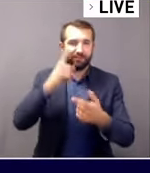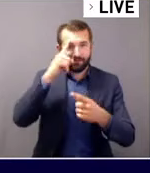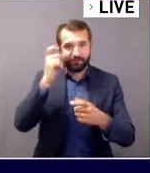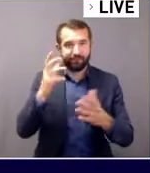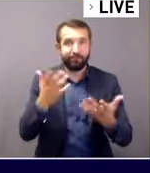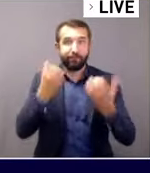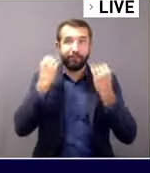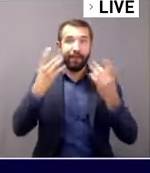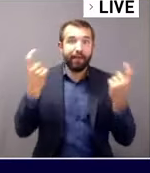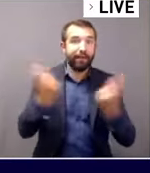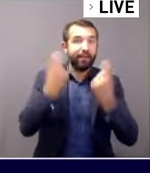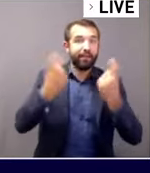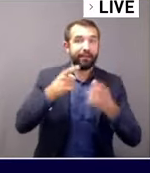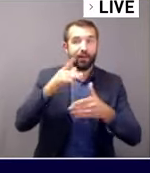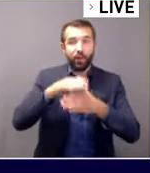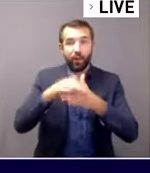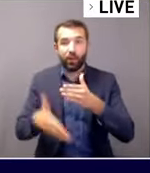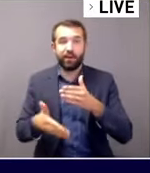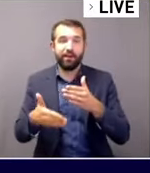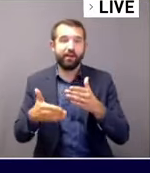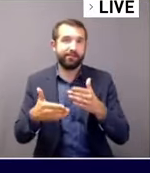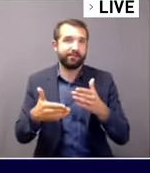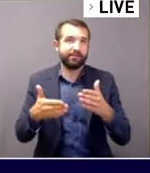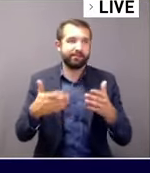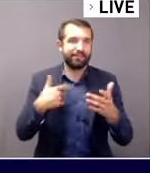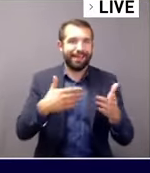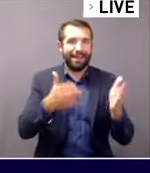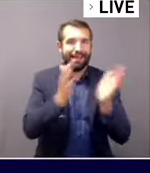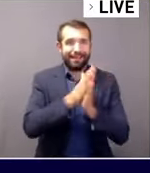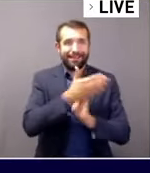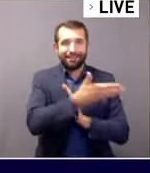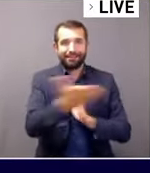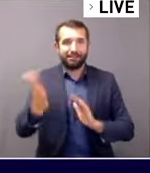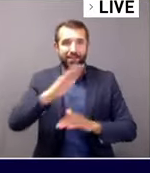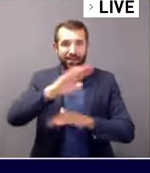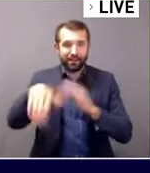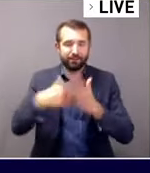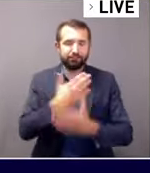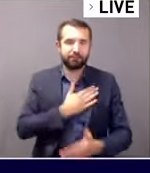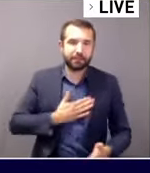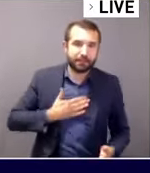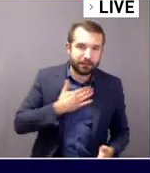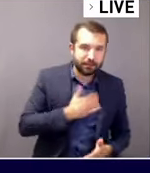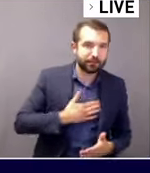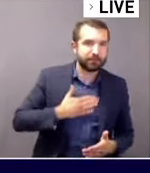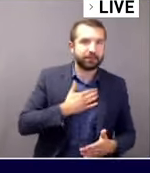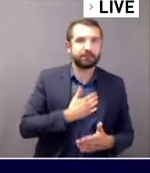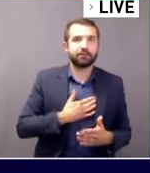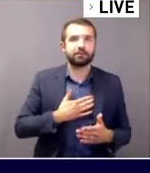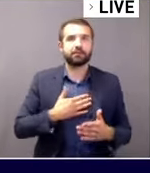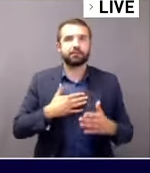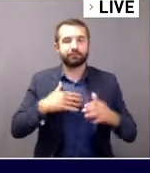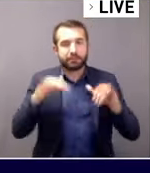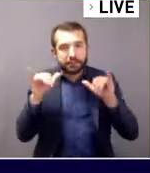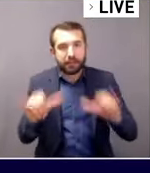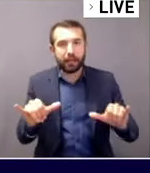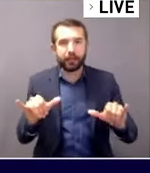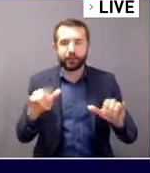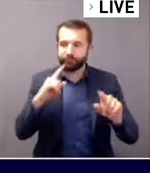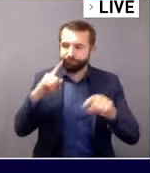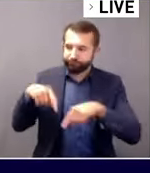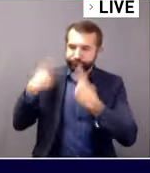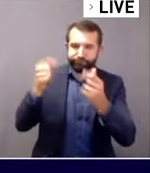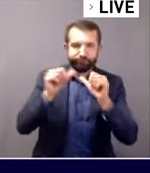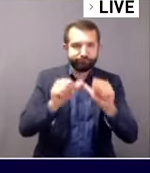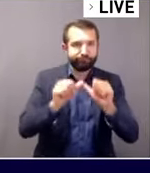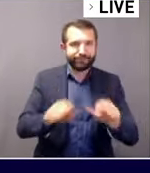weekend. My ask for all of you is to please be doing the same things we've talked about for so